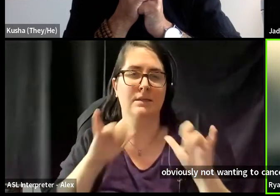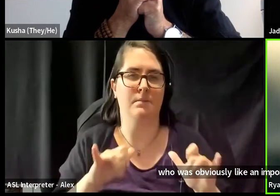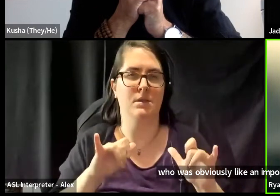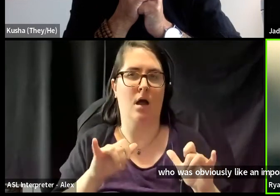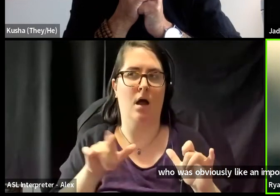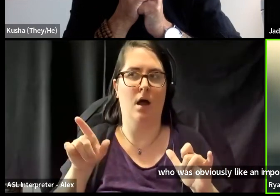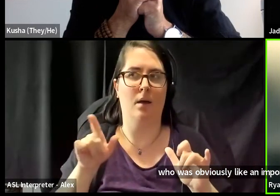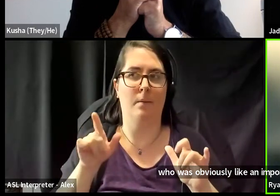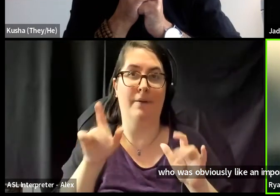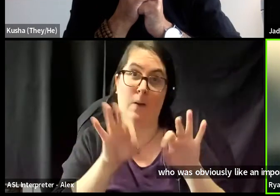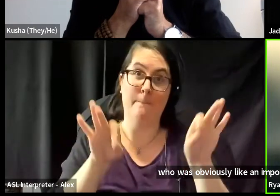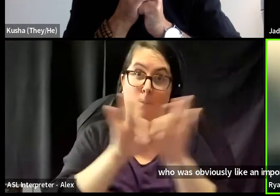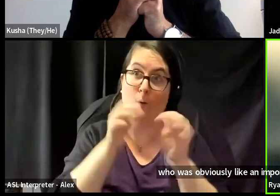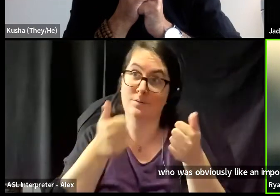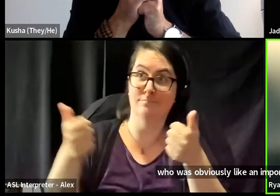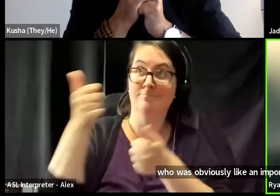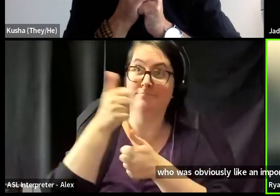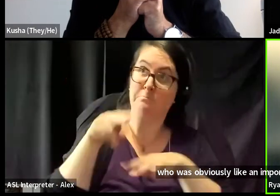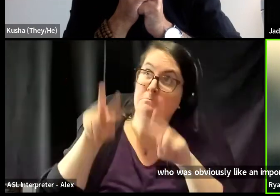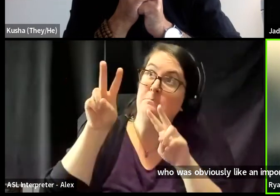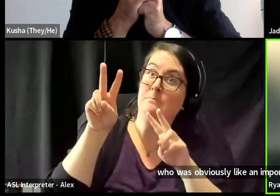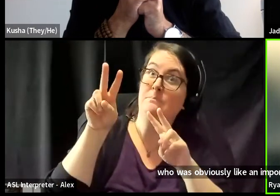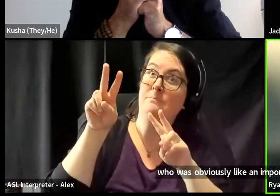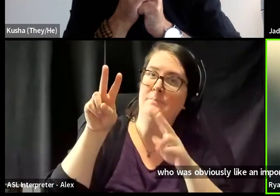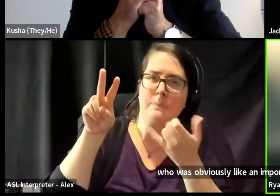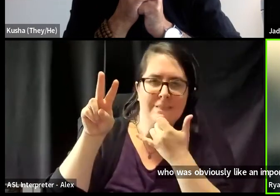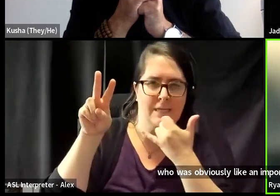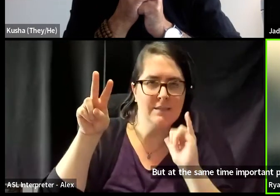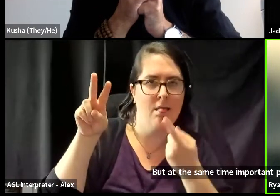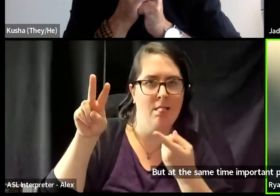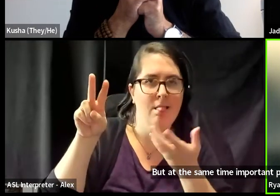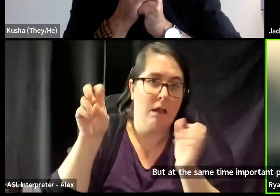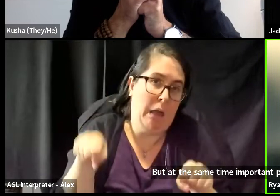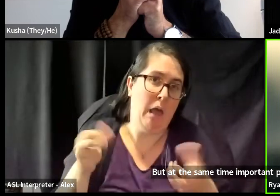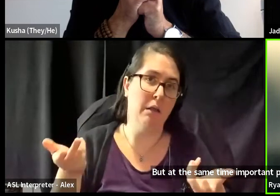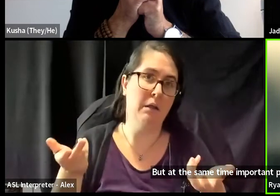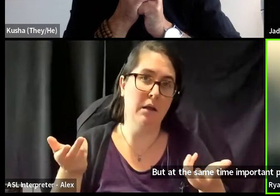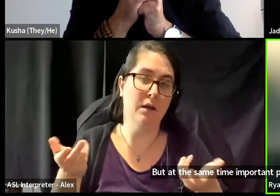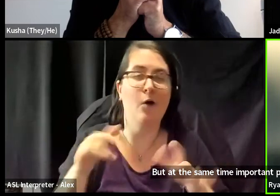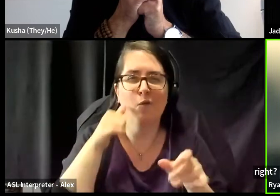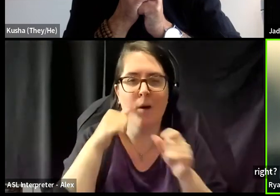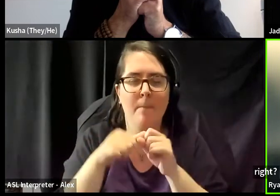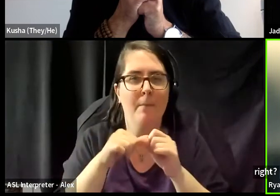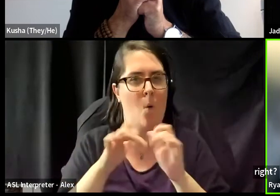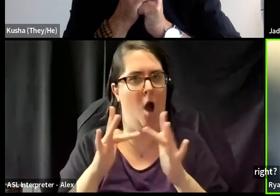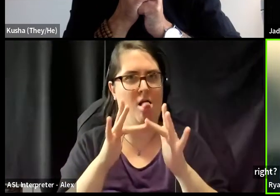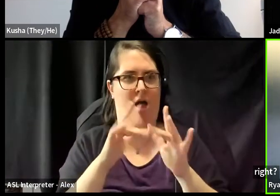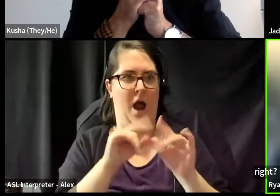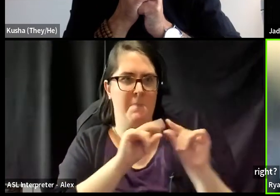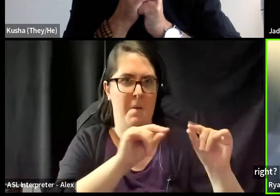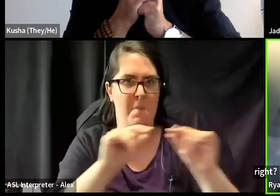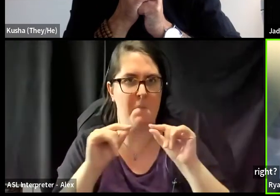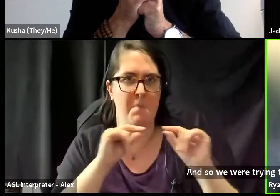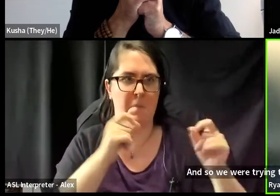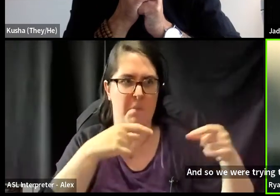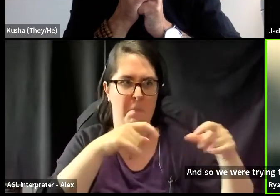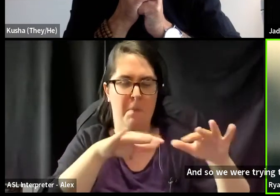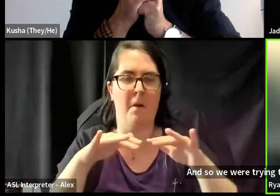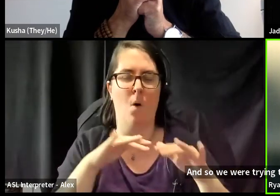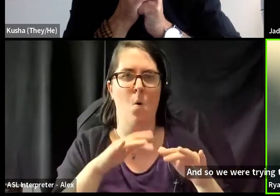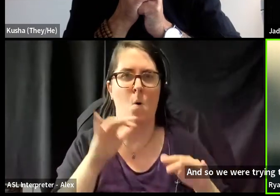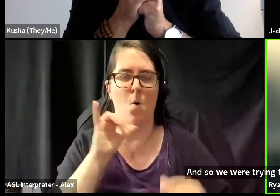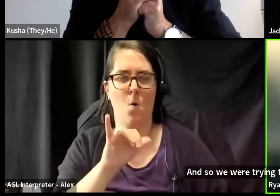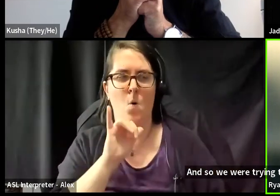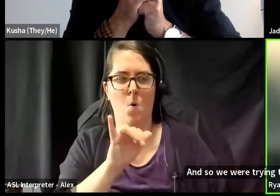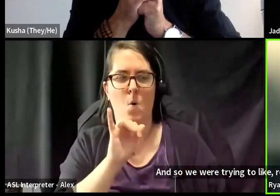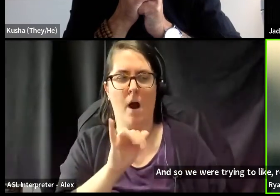make mistakes, right? And so we were trying to, like, I remember a lot of people were talking about it online, and it was really interesting to see, especially